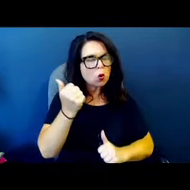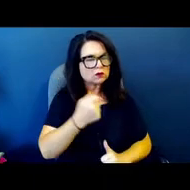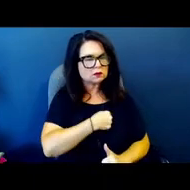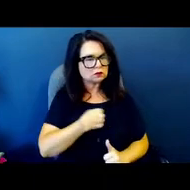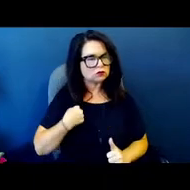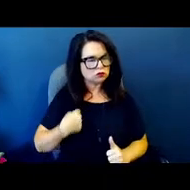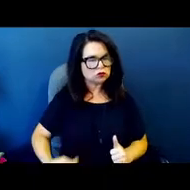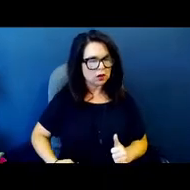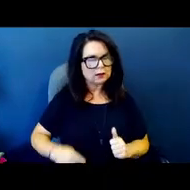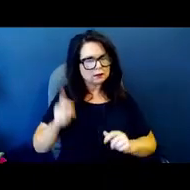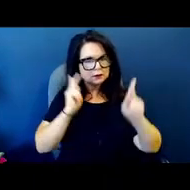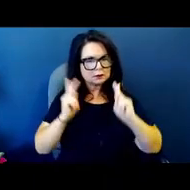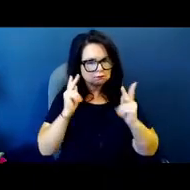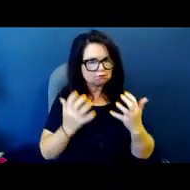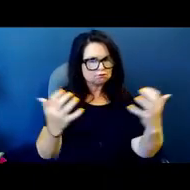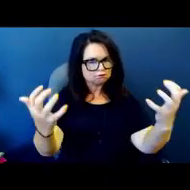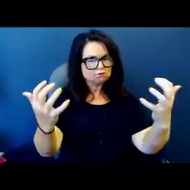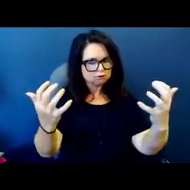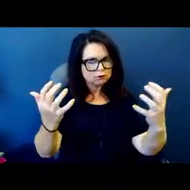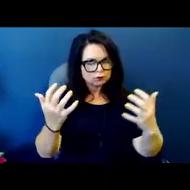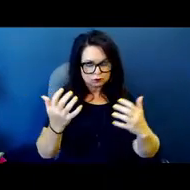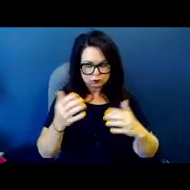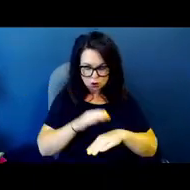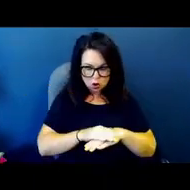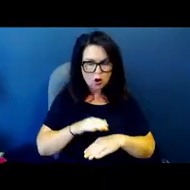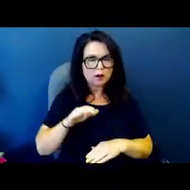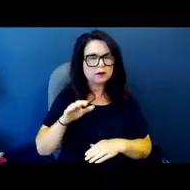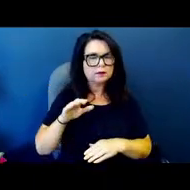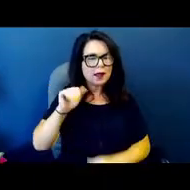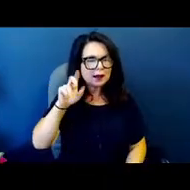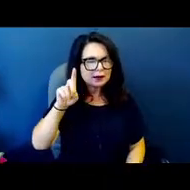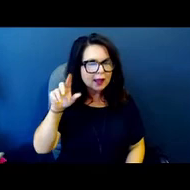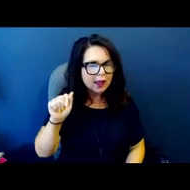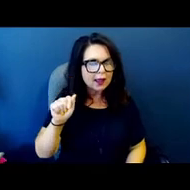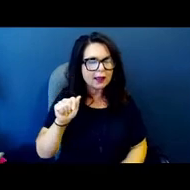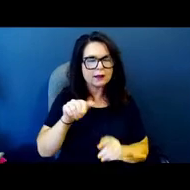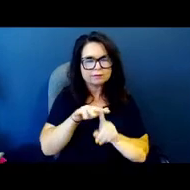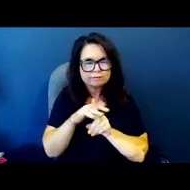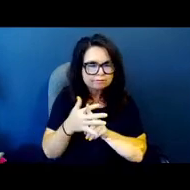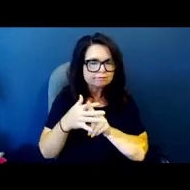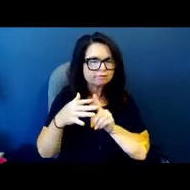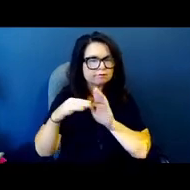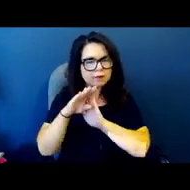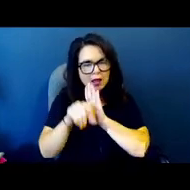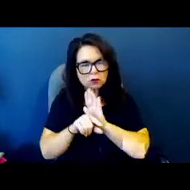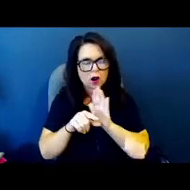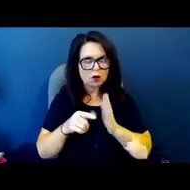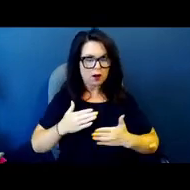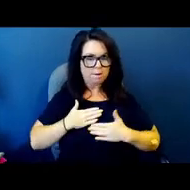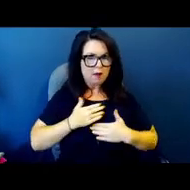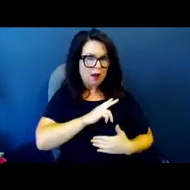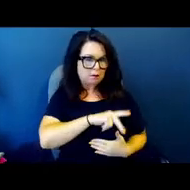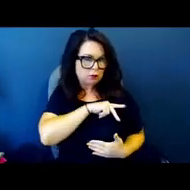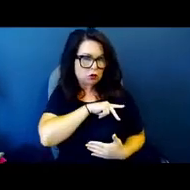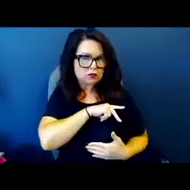on the ADA and its background, and my personal story, and